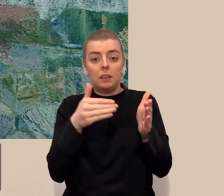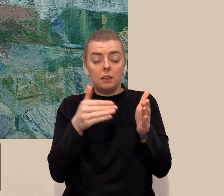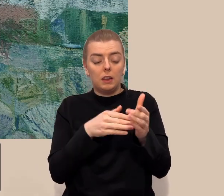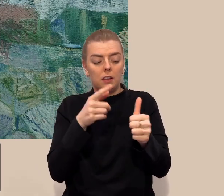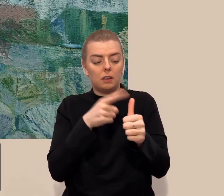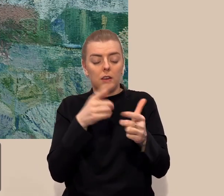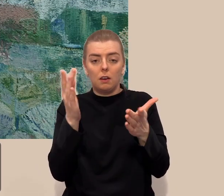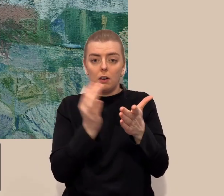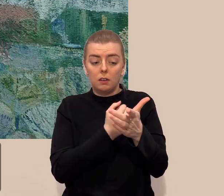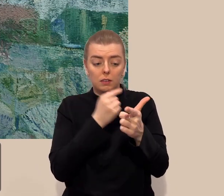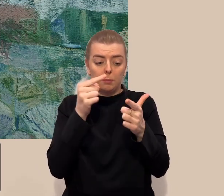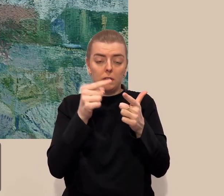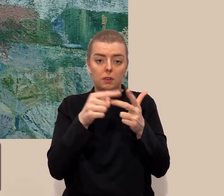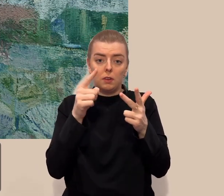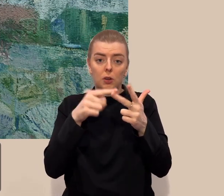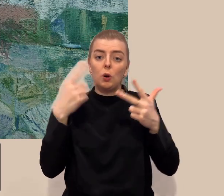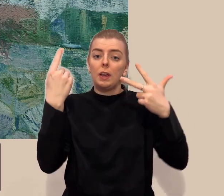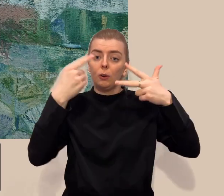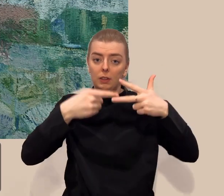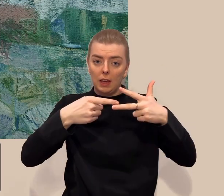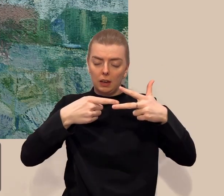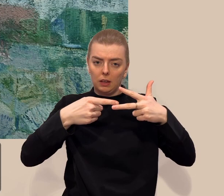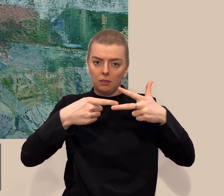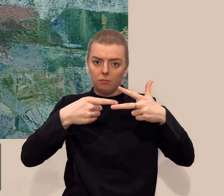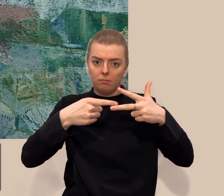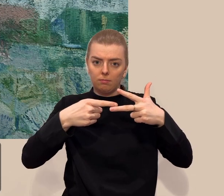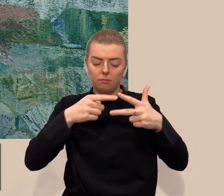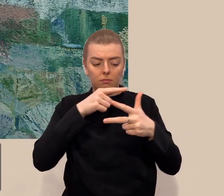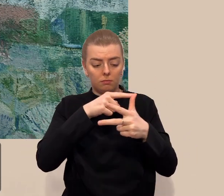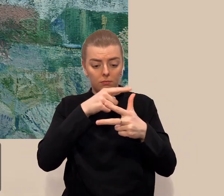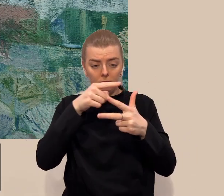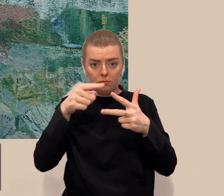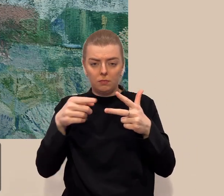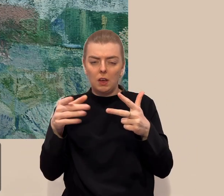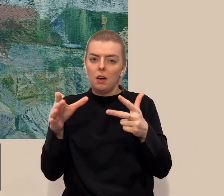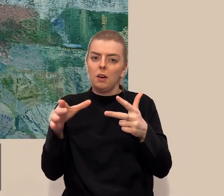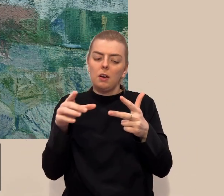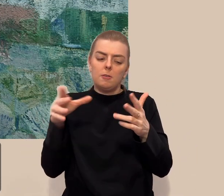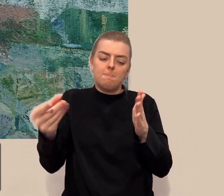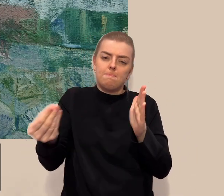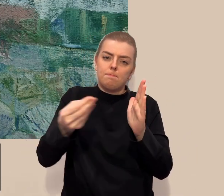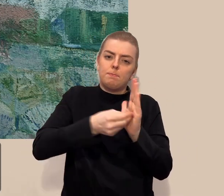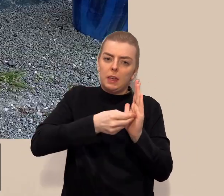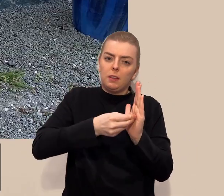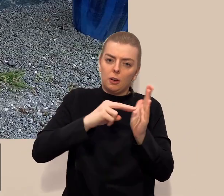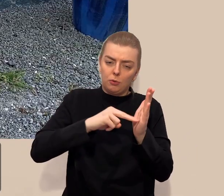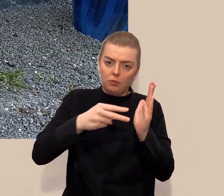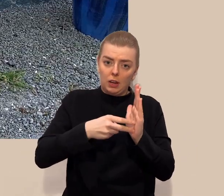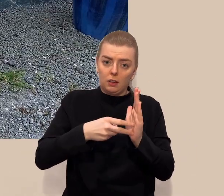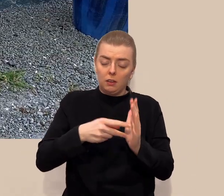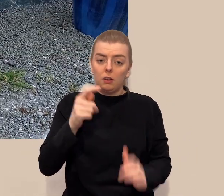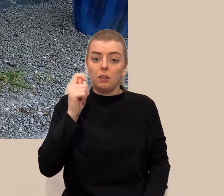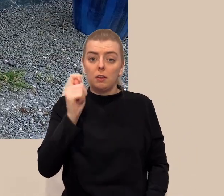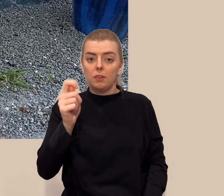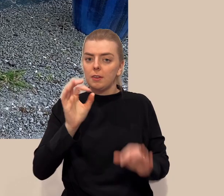group with a mixed experience around barriers and access and inclusion all into the project. What